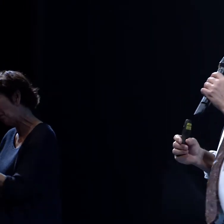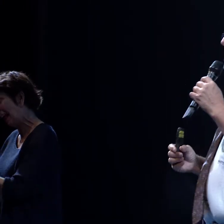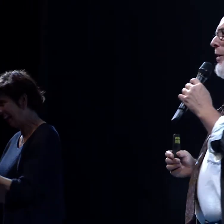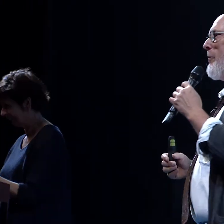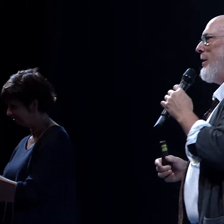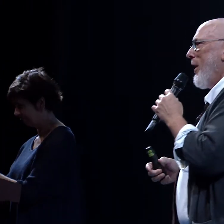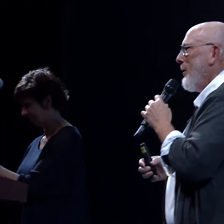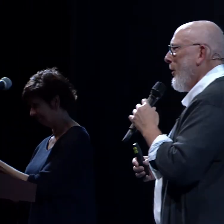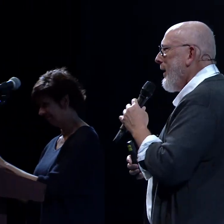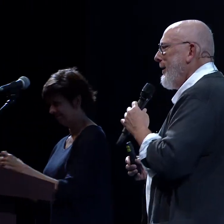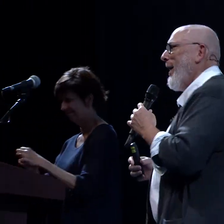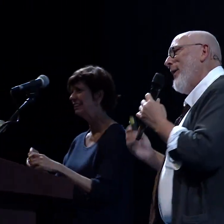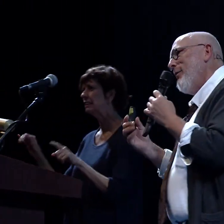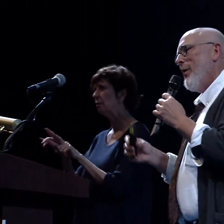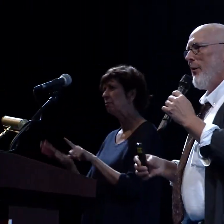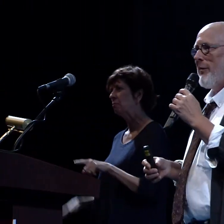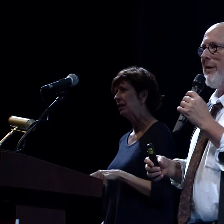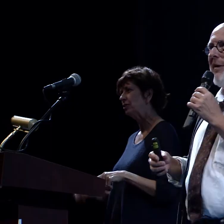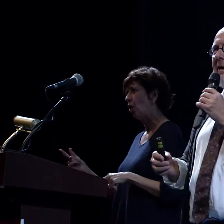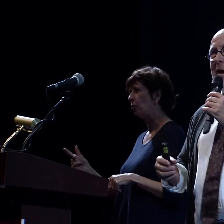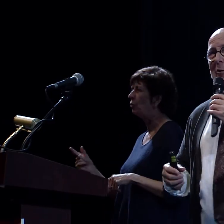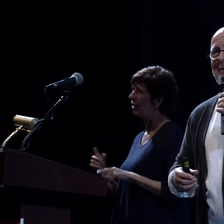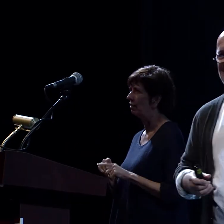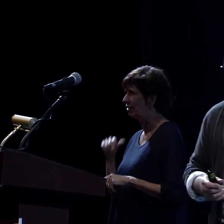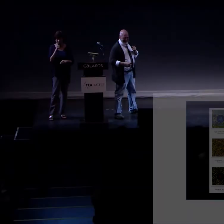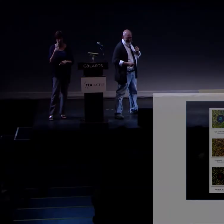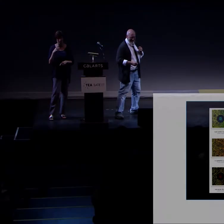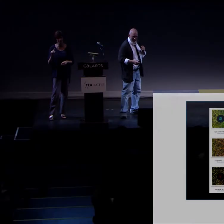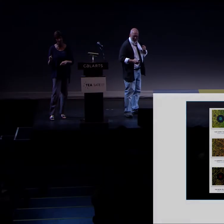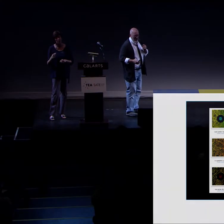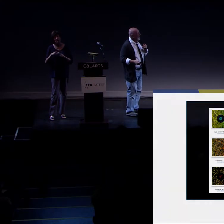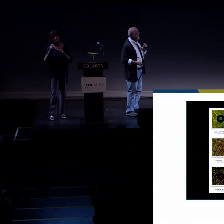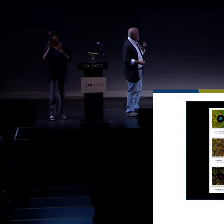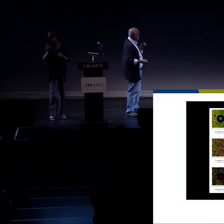know, just like when I'm playing with my dog in the park. I don't have a dog, but if I did have one.